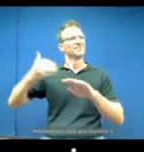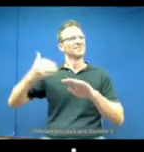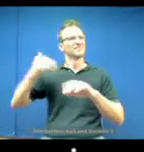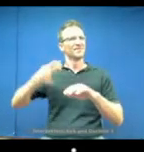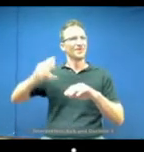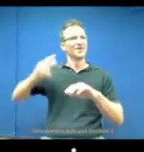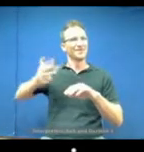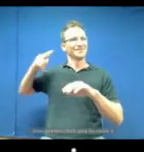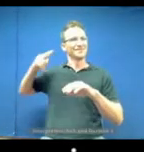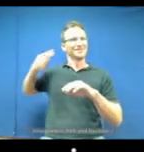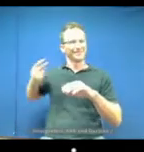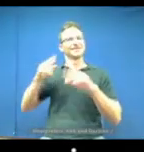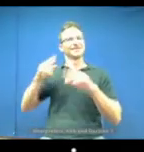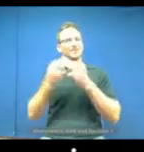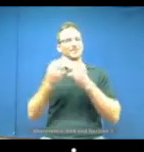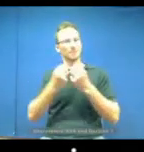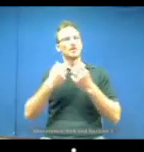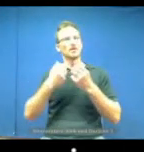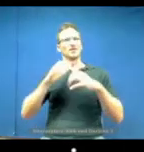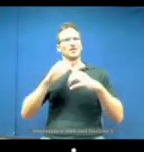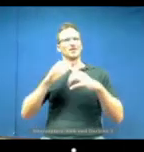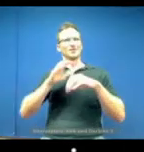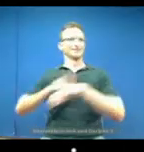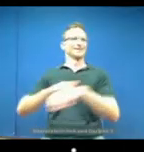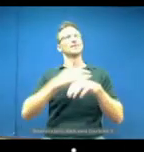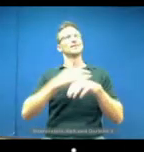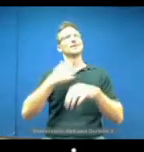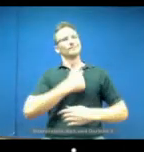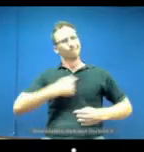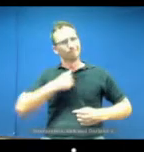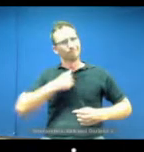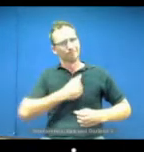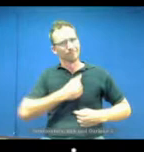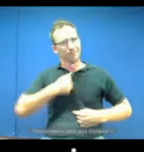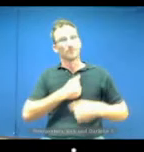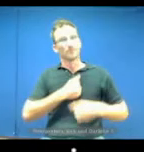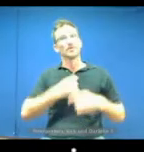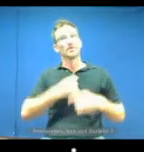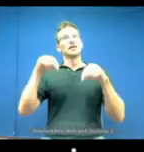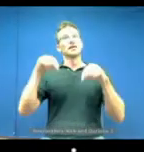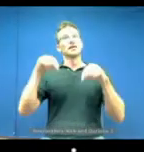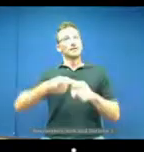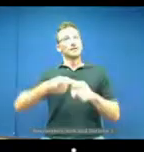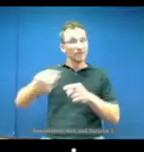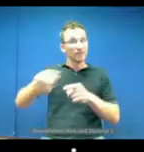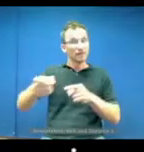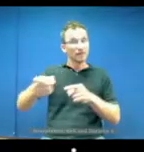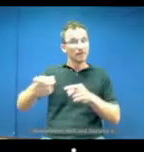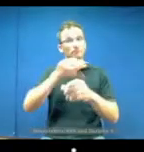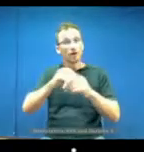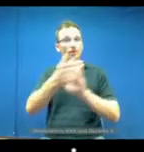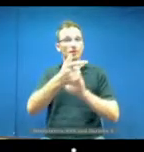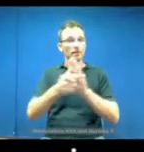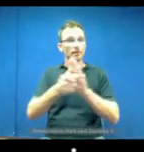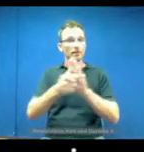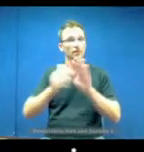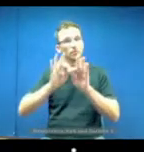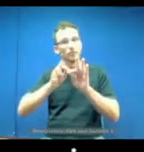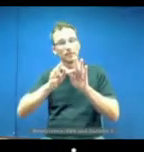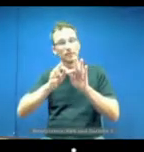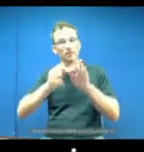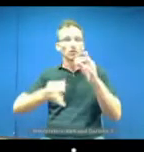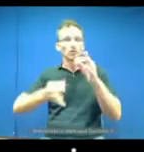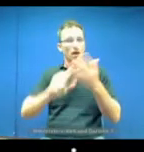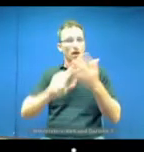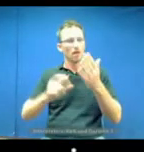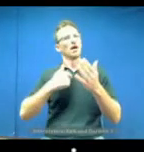colleagues, because in the legal interpreting field, we try to present using our shared language,